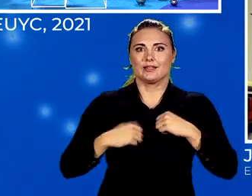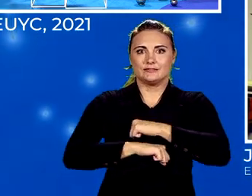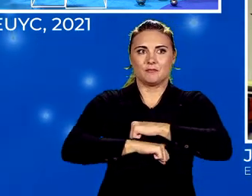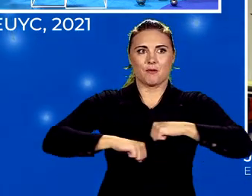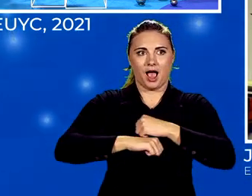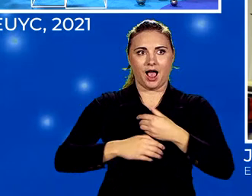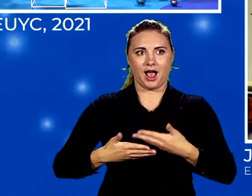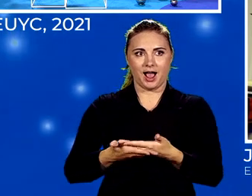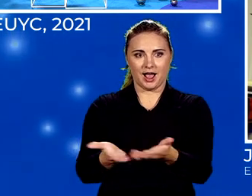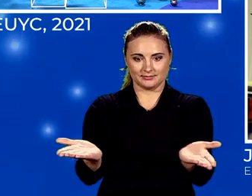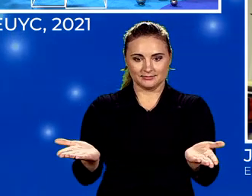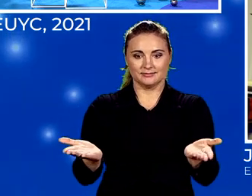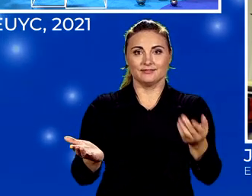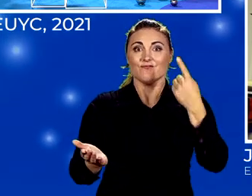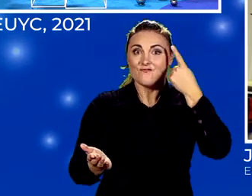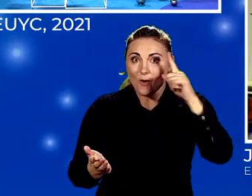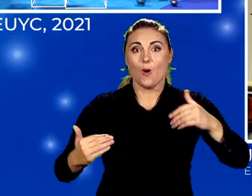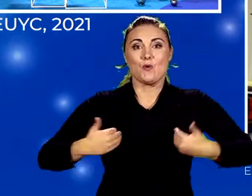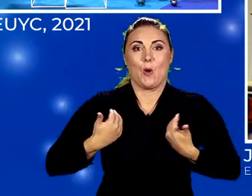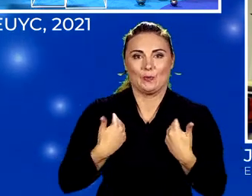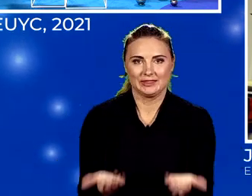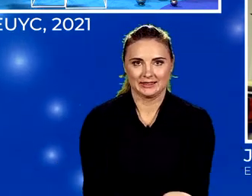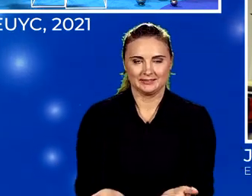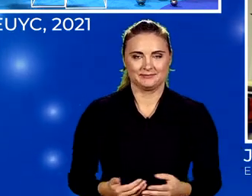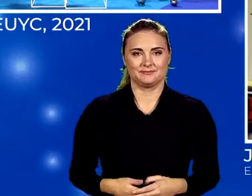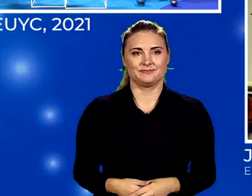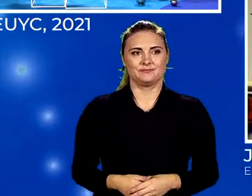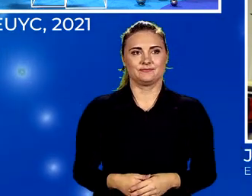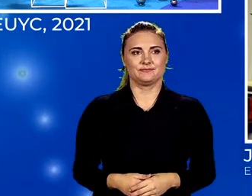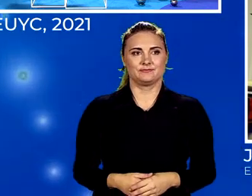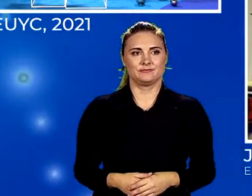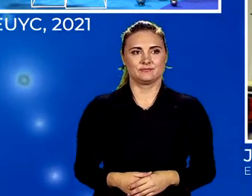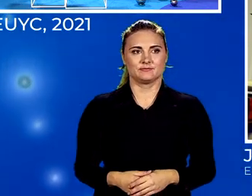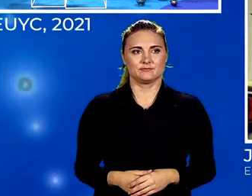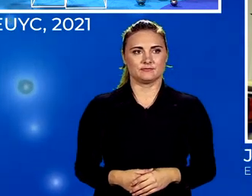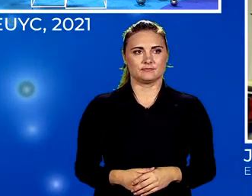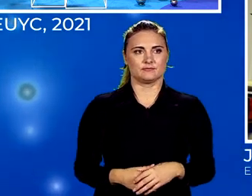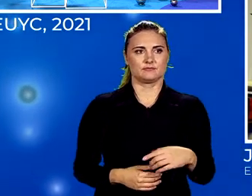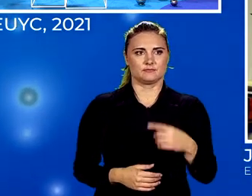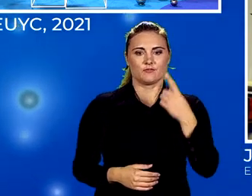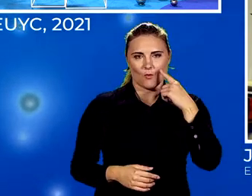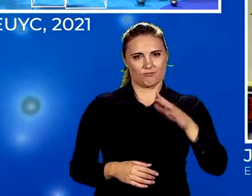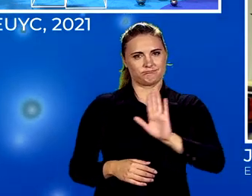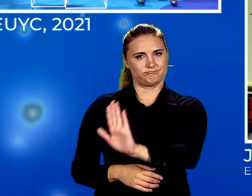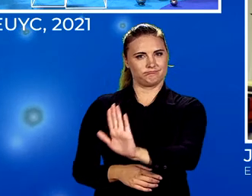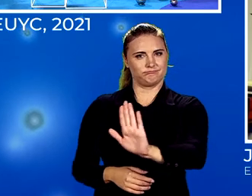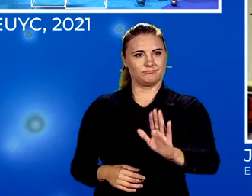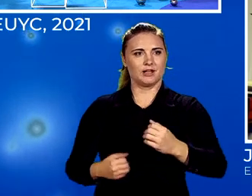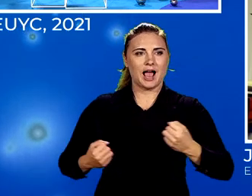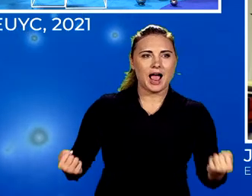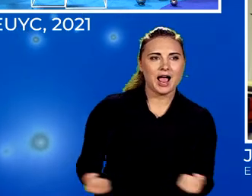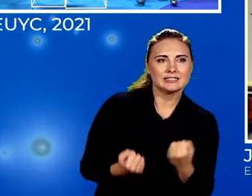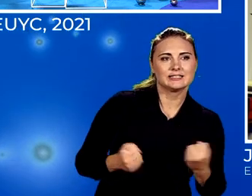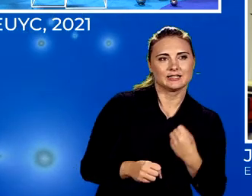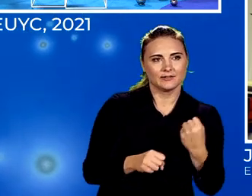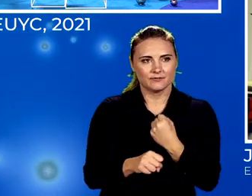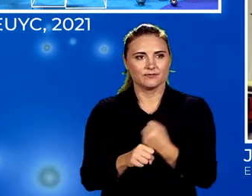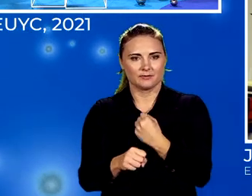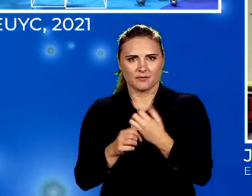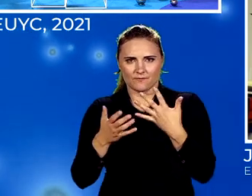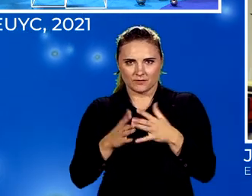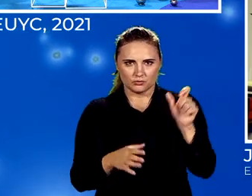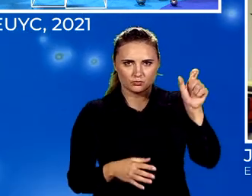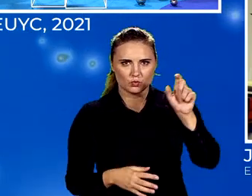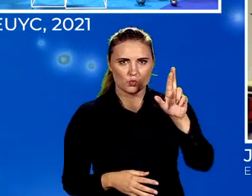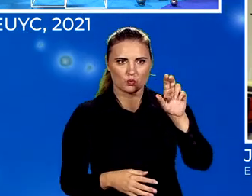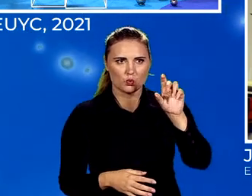them. And these youth participation activities that the colleague Uroš from the youth from the Erasmus Agency talked about